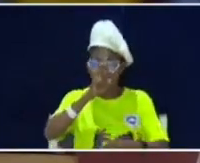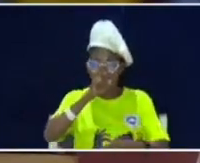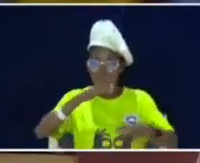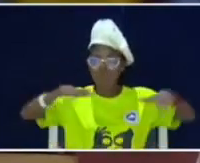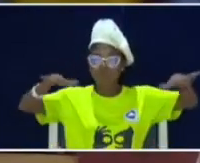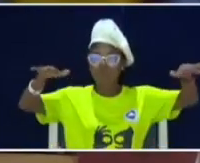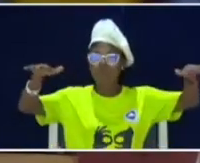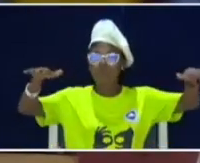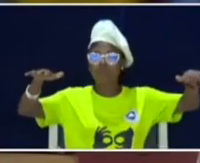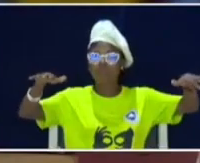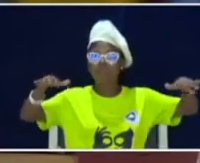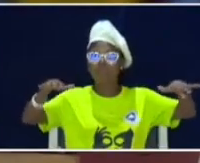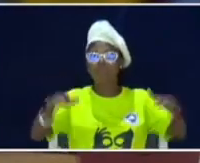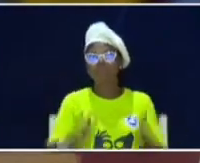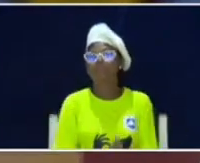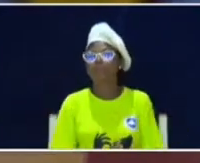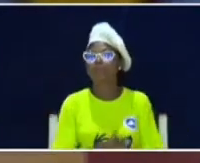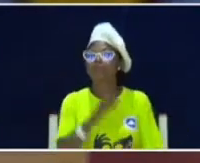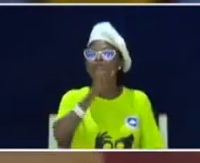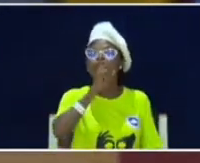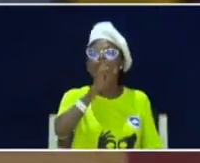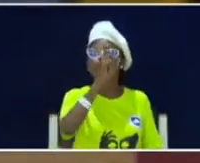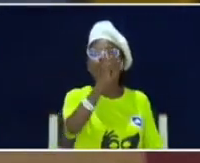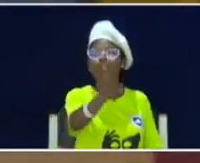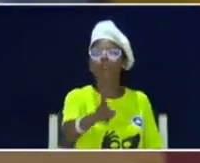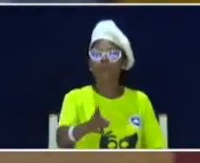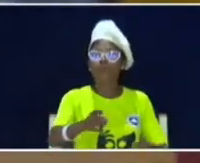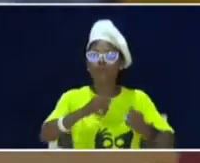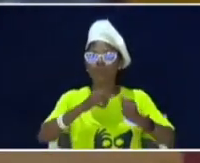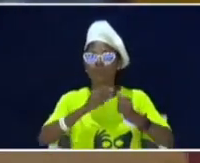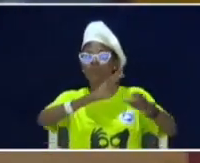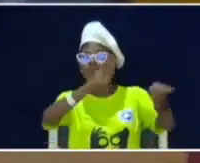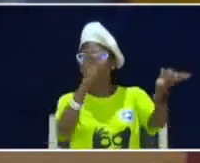genuine repentance and total submission to Christ.